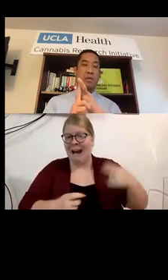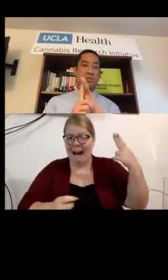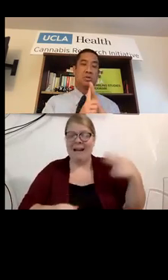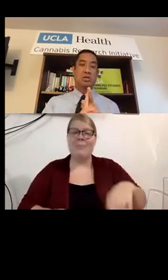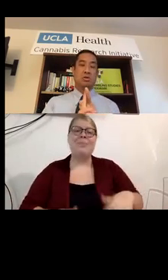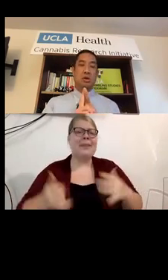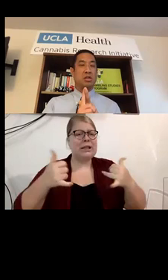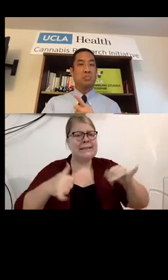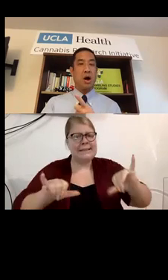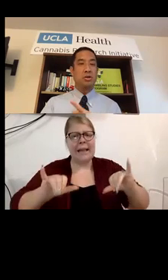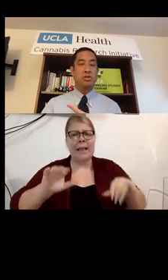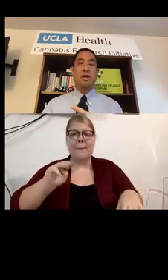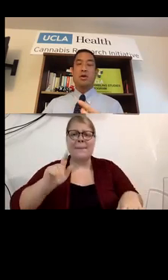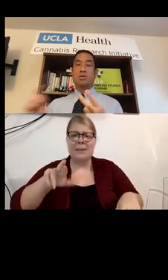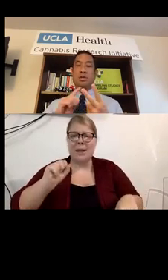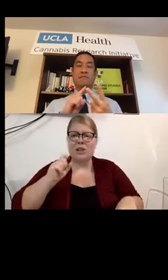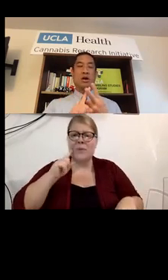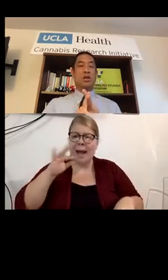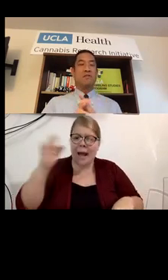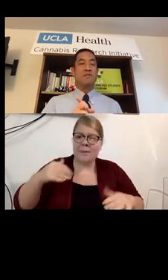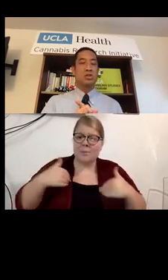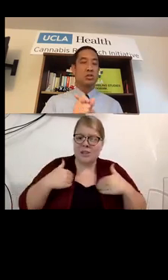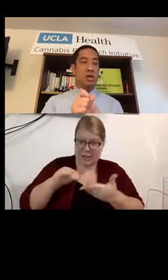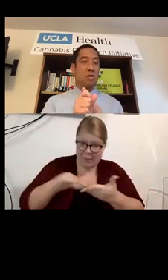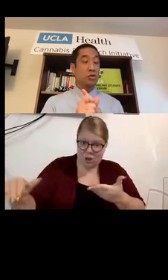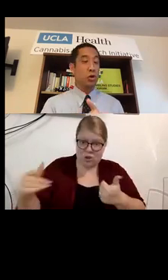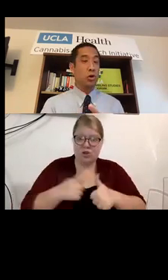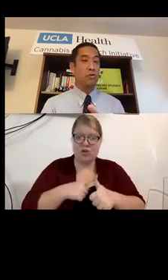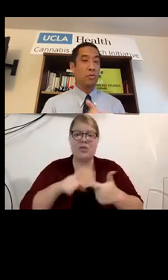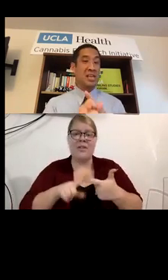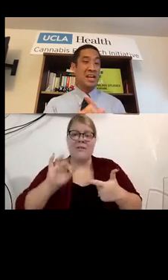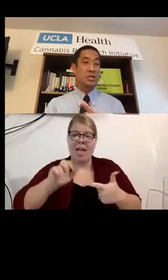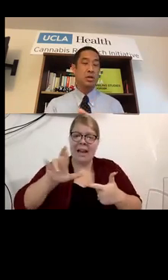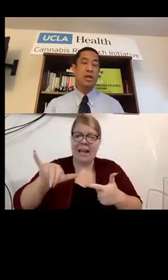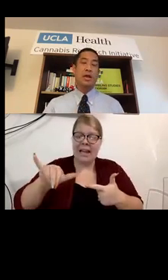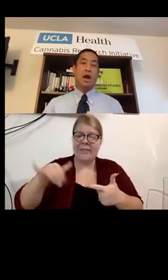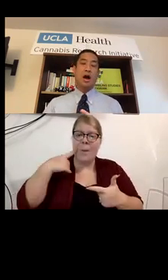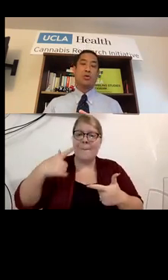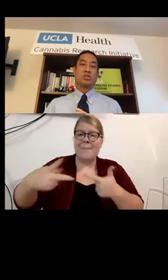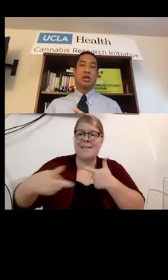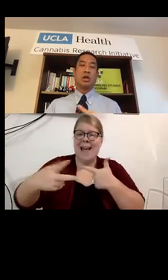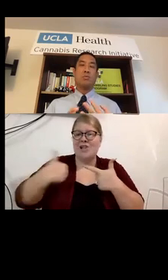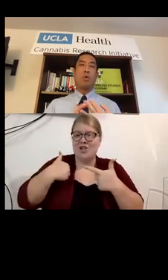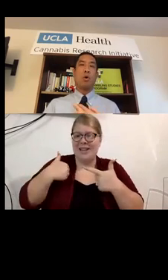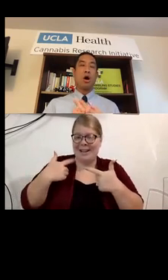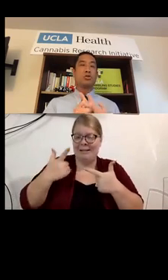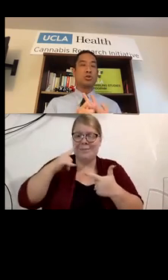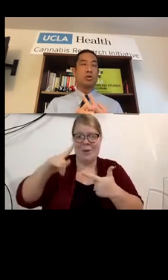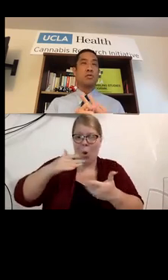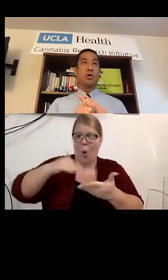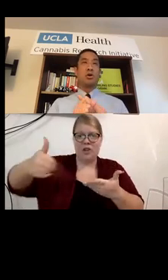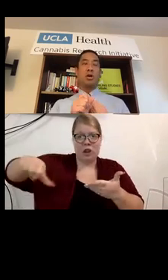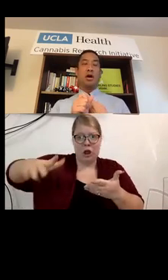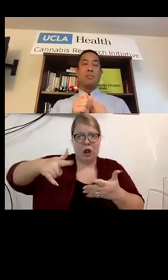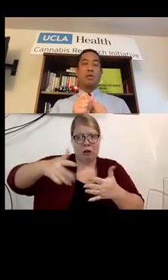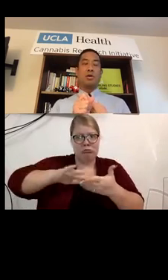for cannabis possession being expunged. We're seeing felony convictions being overturned for possession. We're seeing more